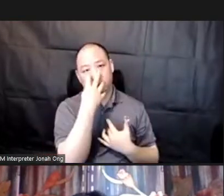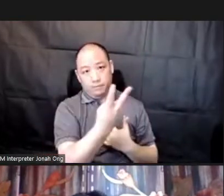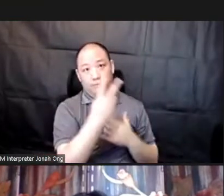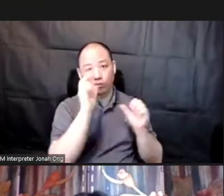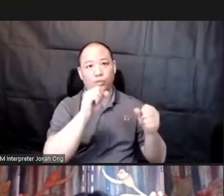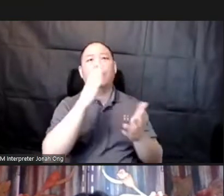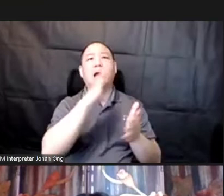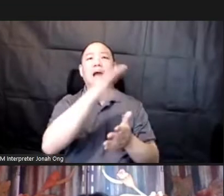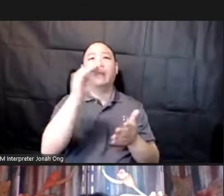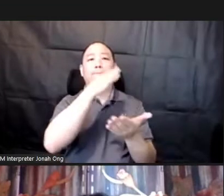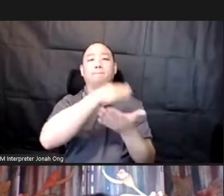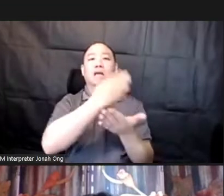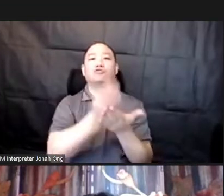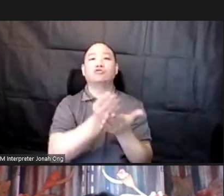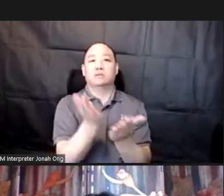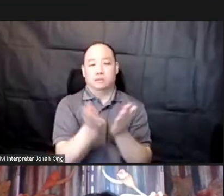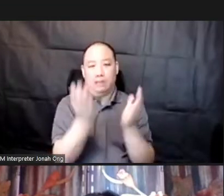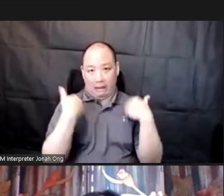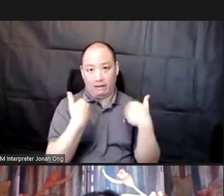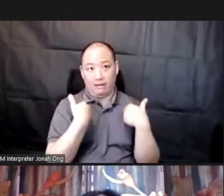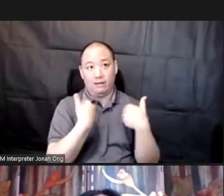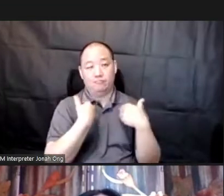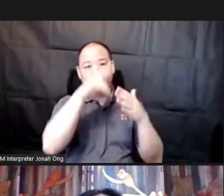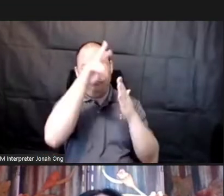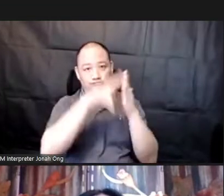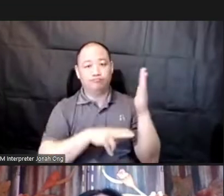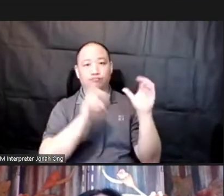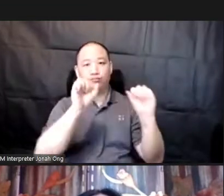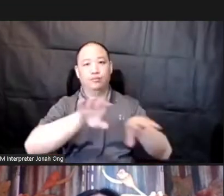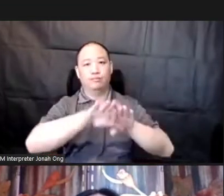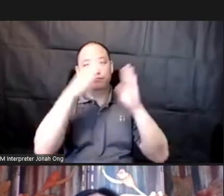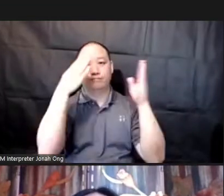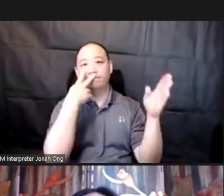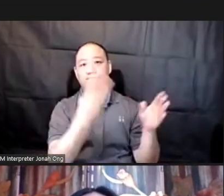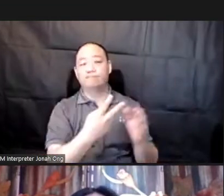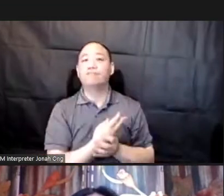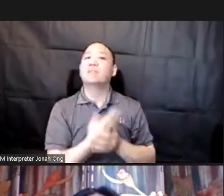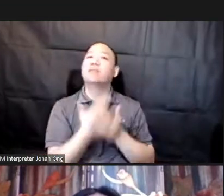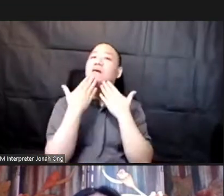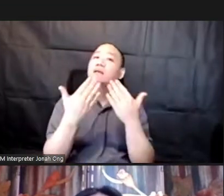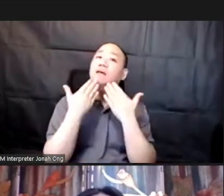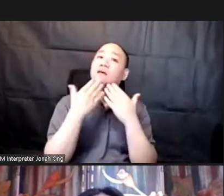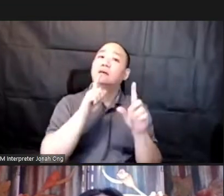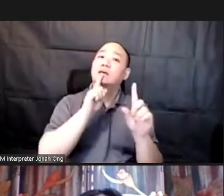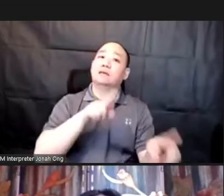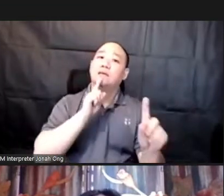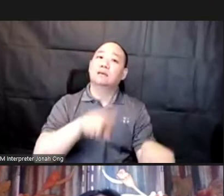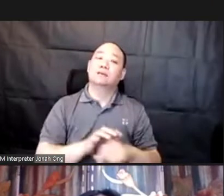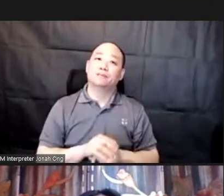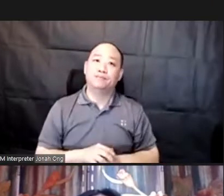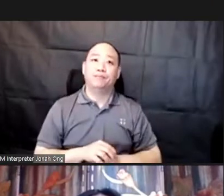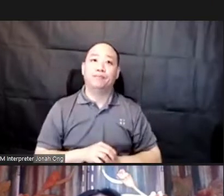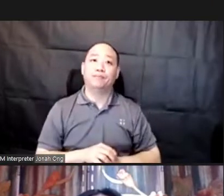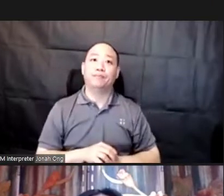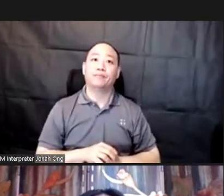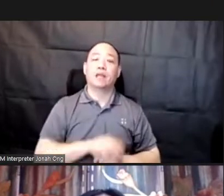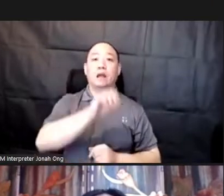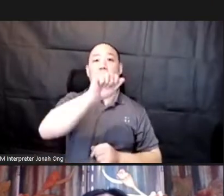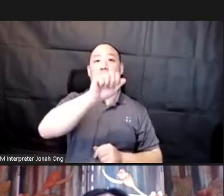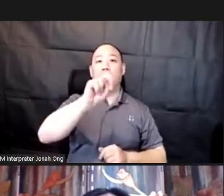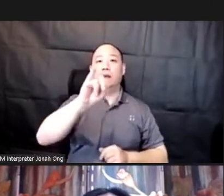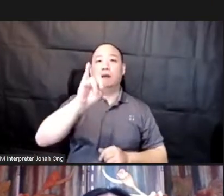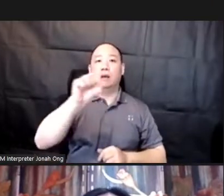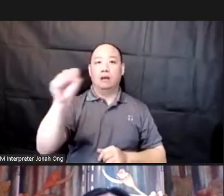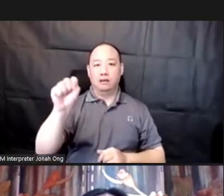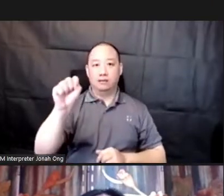Cheryl. So for those who are interested, you can definitely check it out. Thank you for that answer. I'll move on to Anis. There